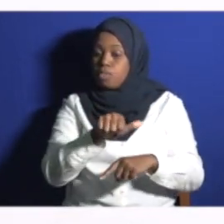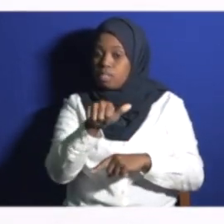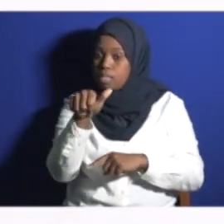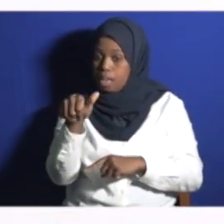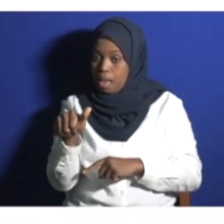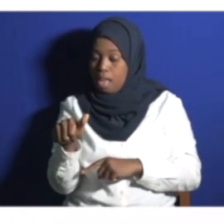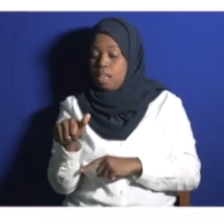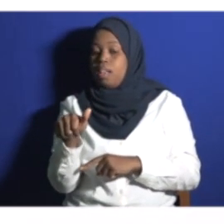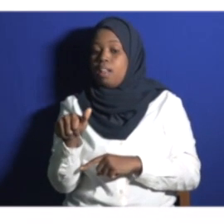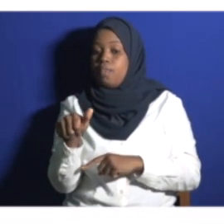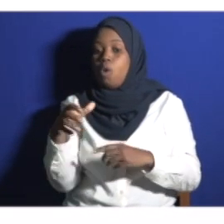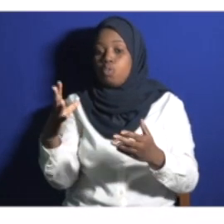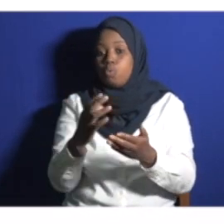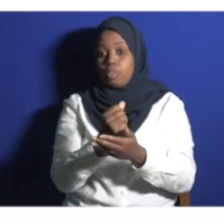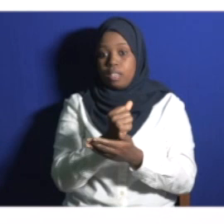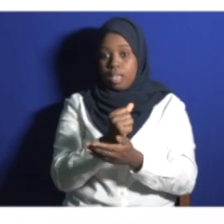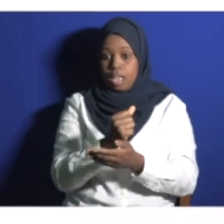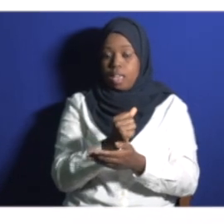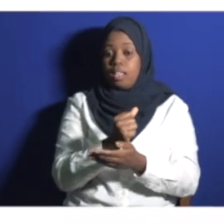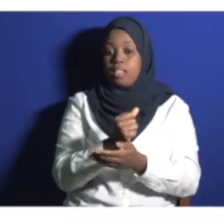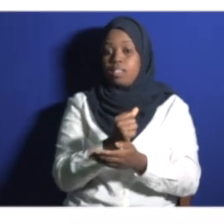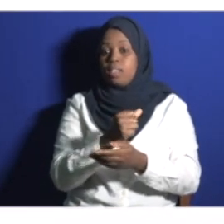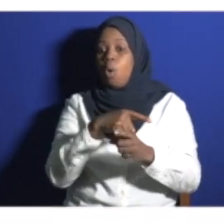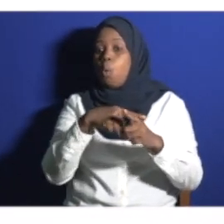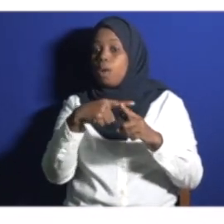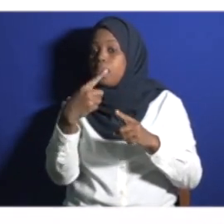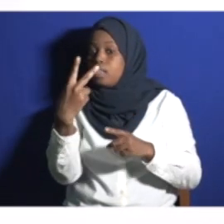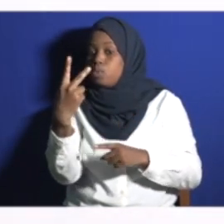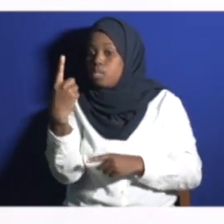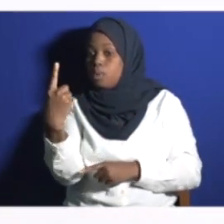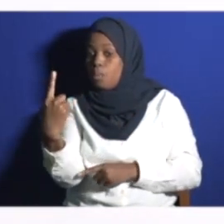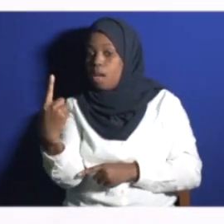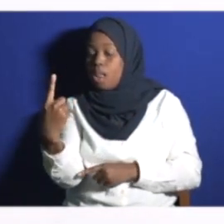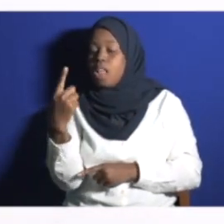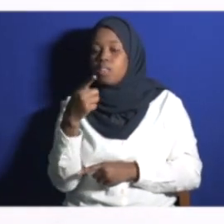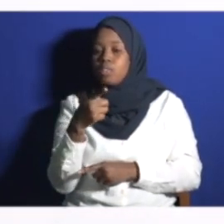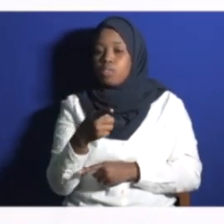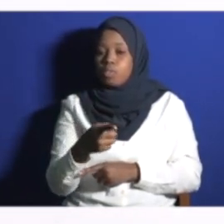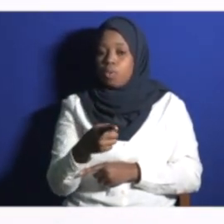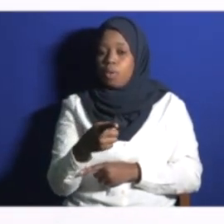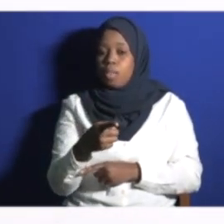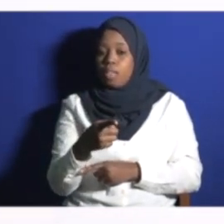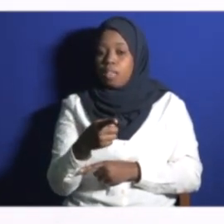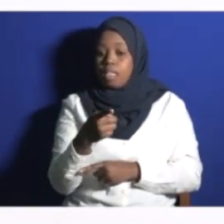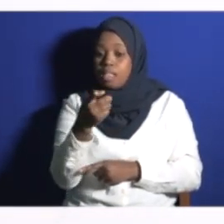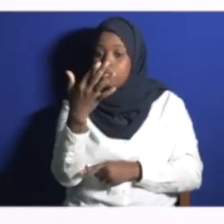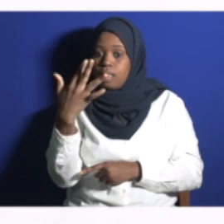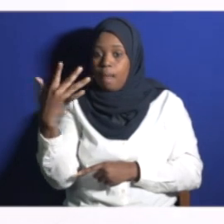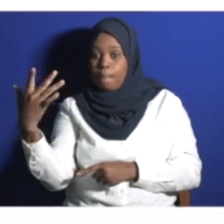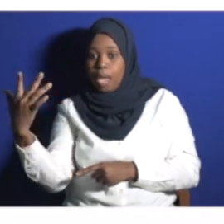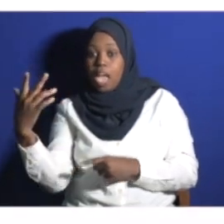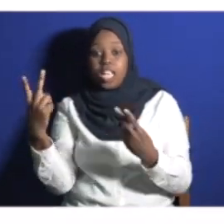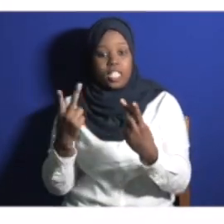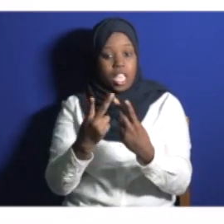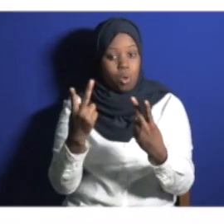get 121. So this number is what? Is 11.